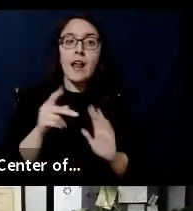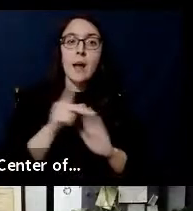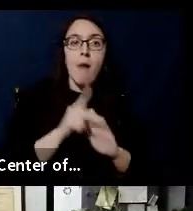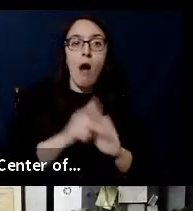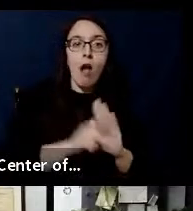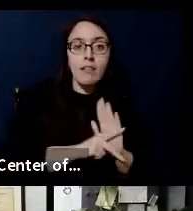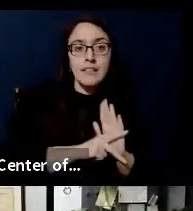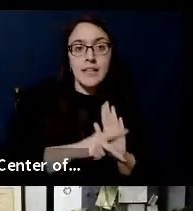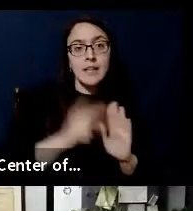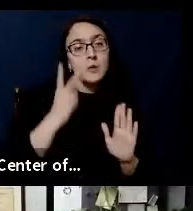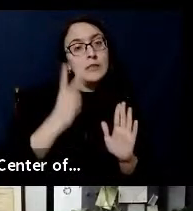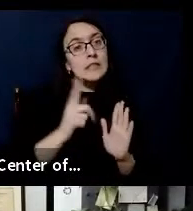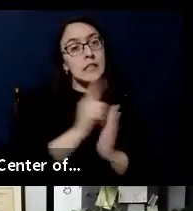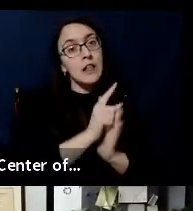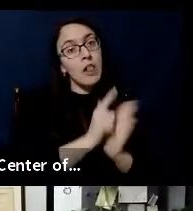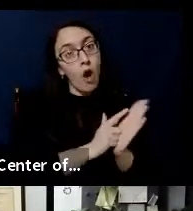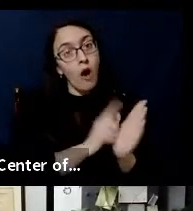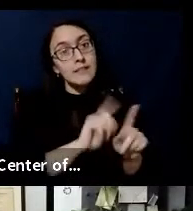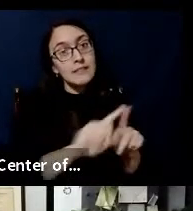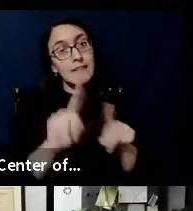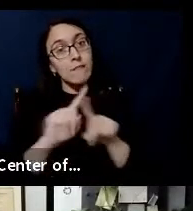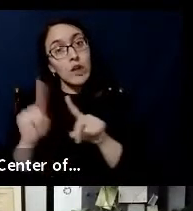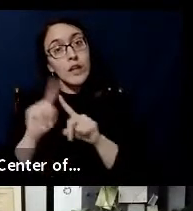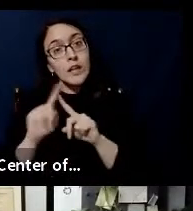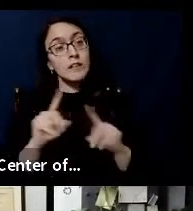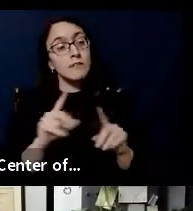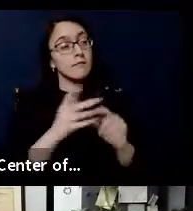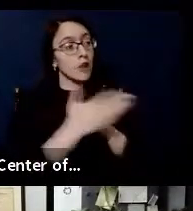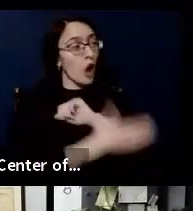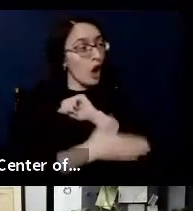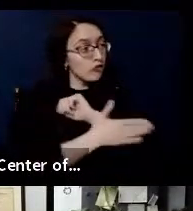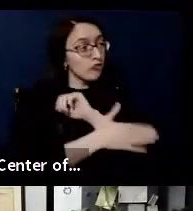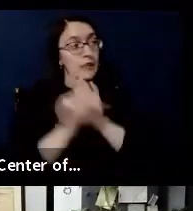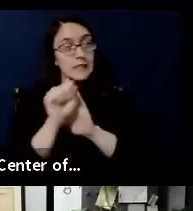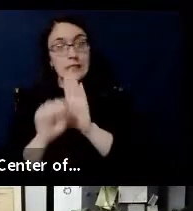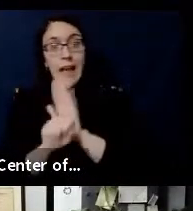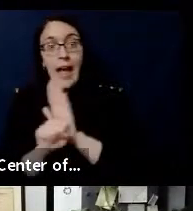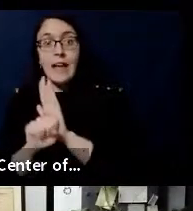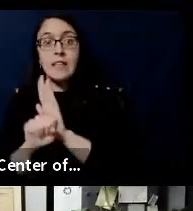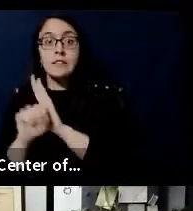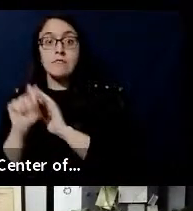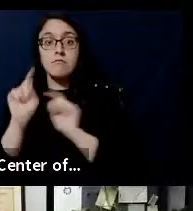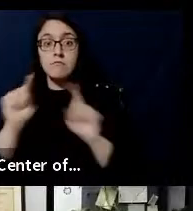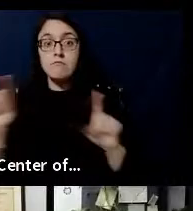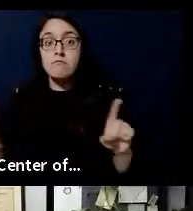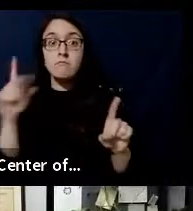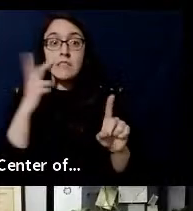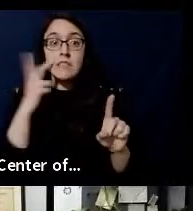policy from state to state, county to county, and certainly country to country.